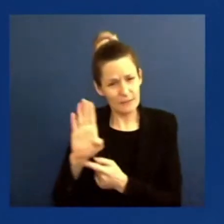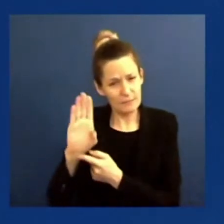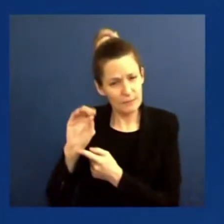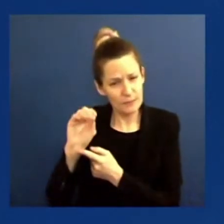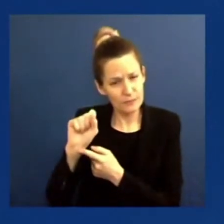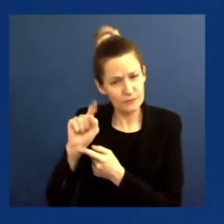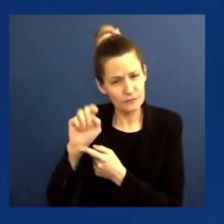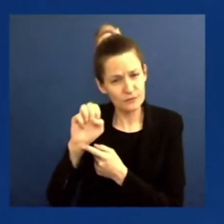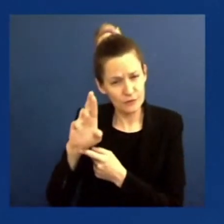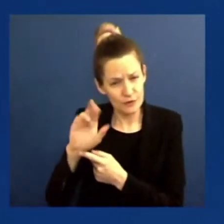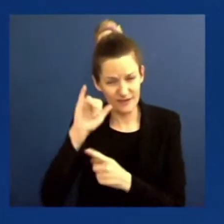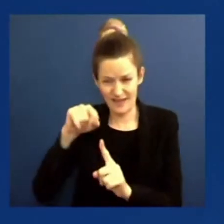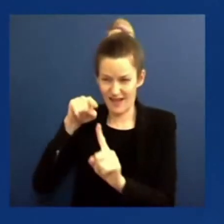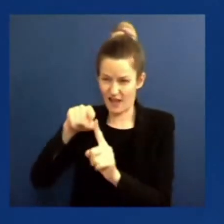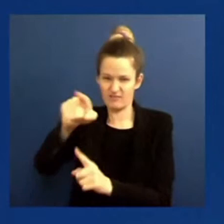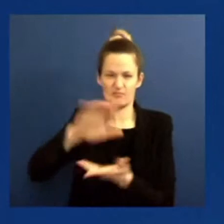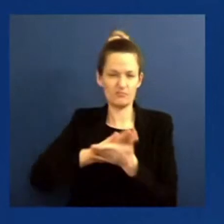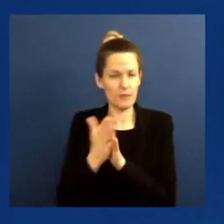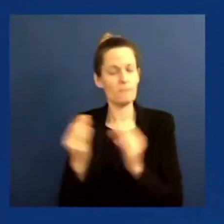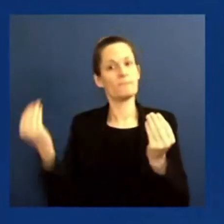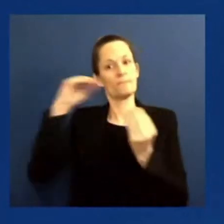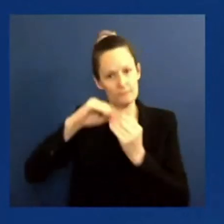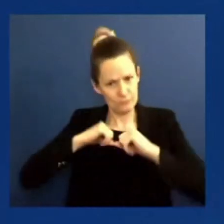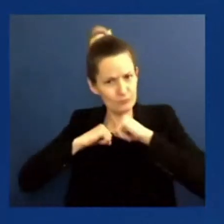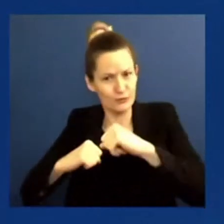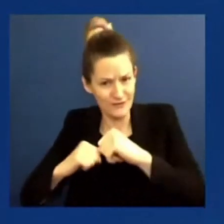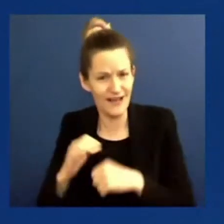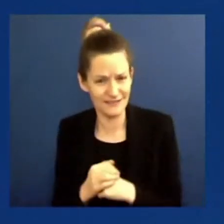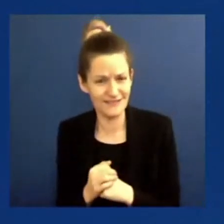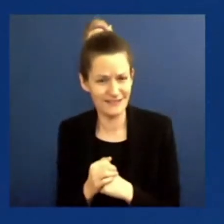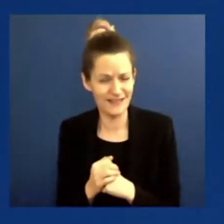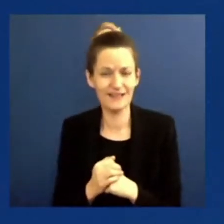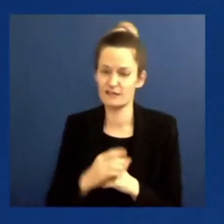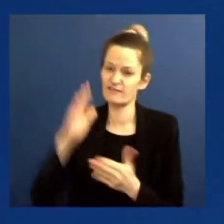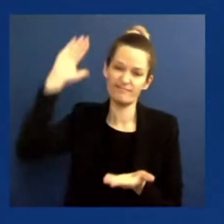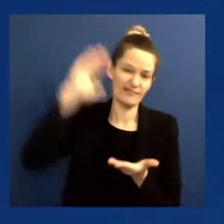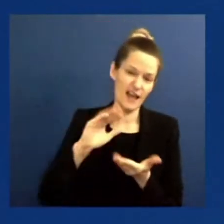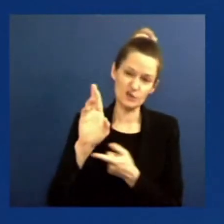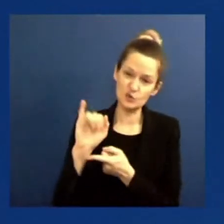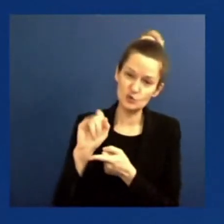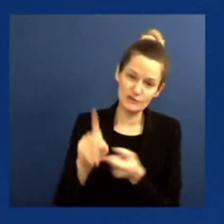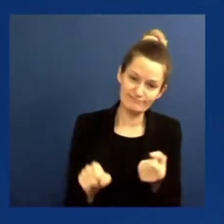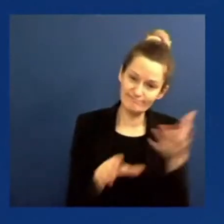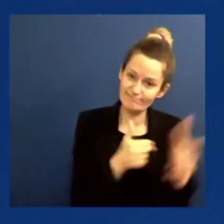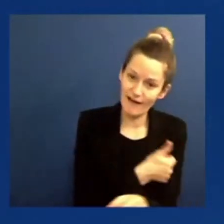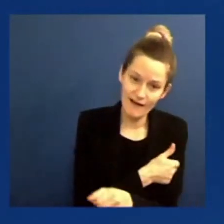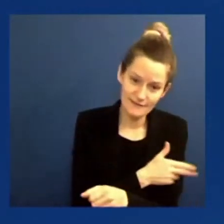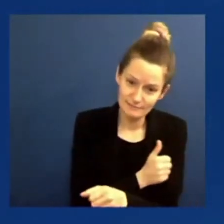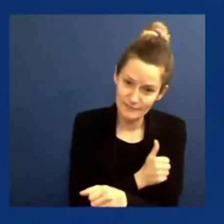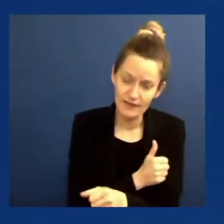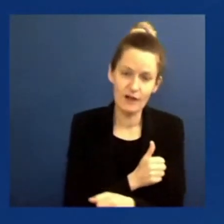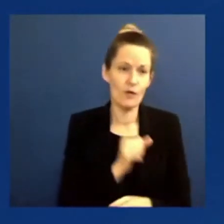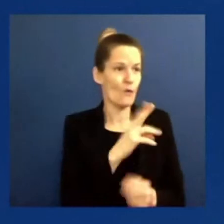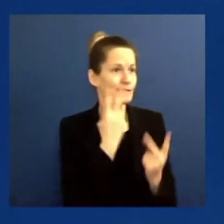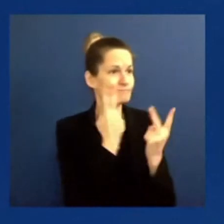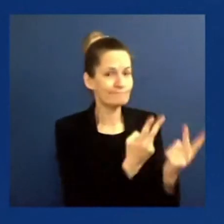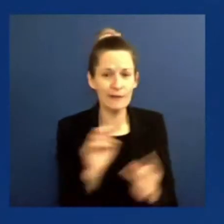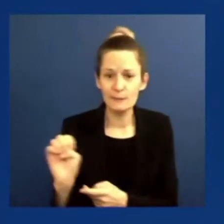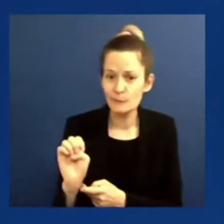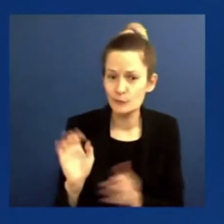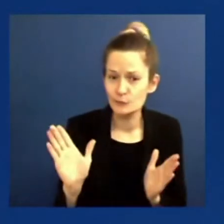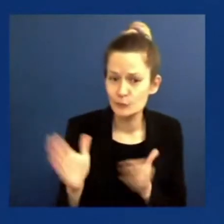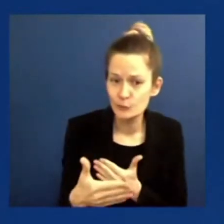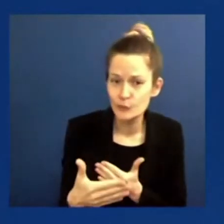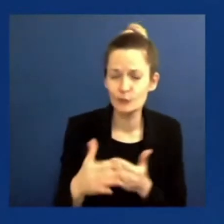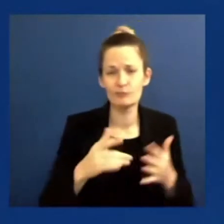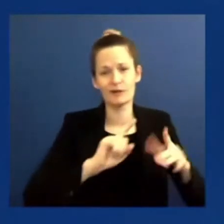against emergency room visits, urgent care clinic visits, and hospitalizations. An additional study, also